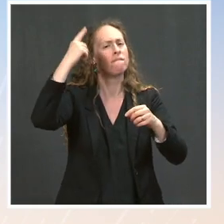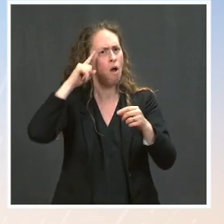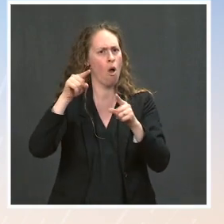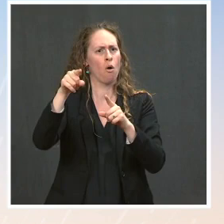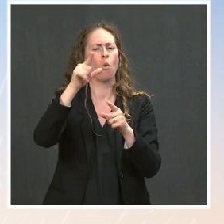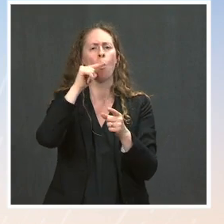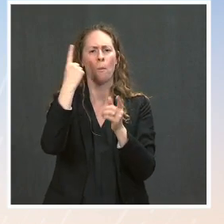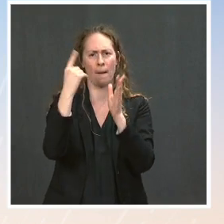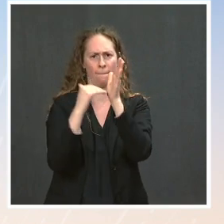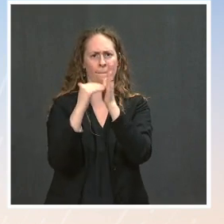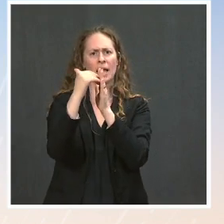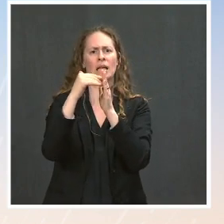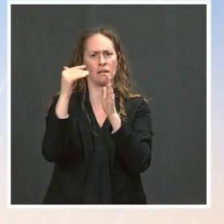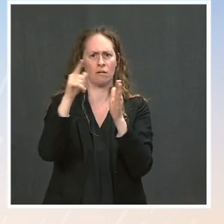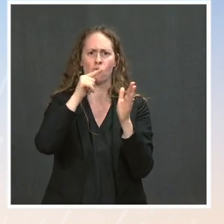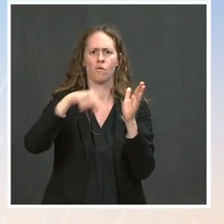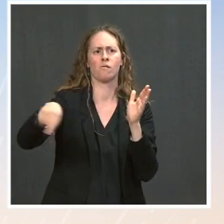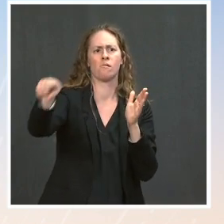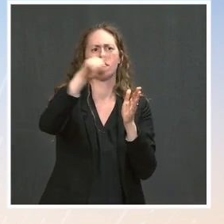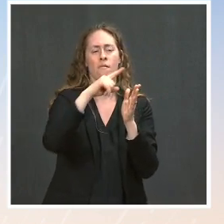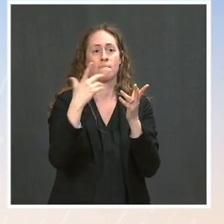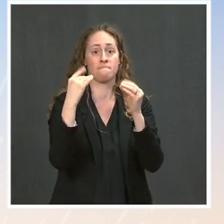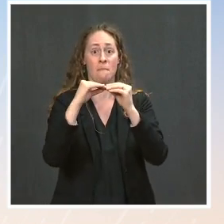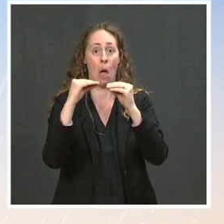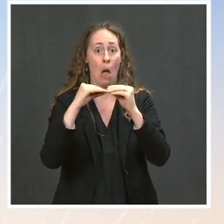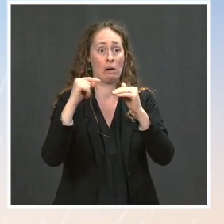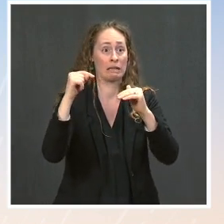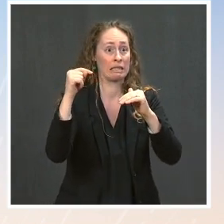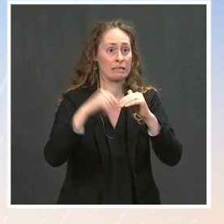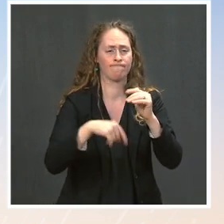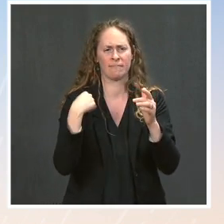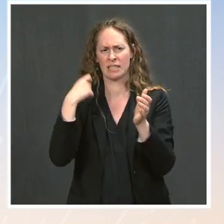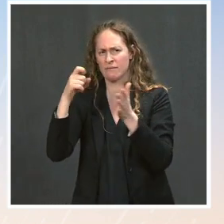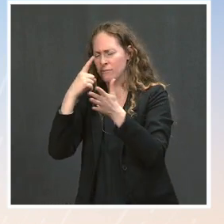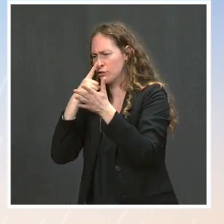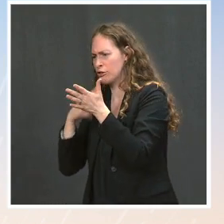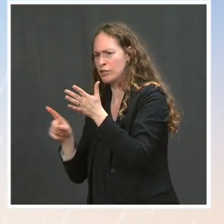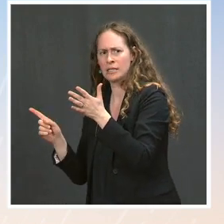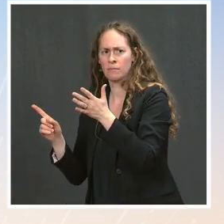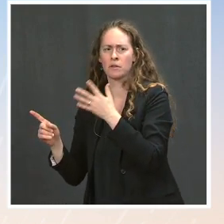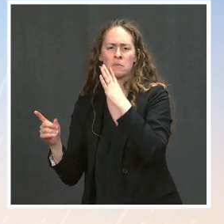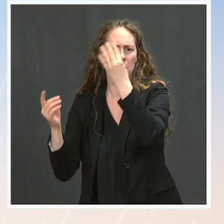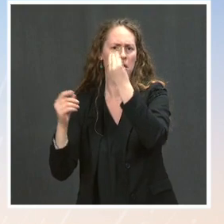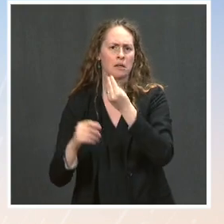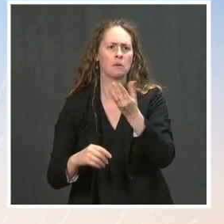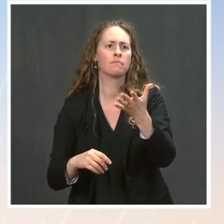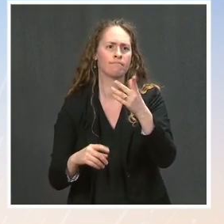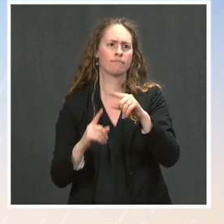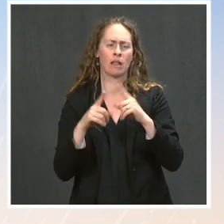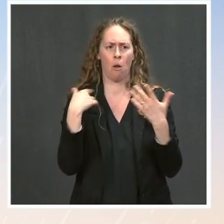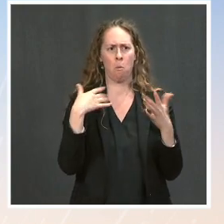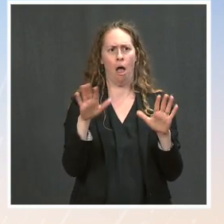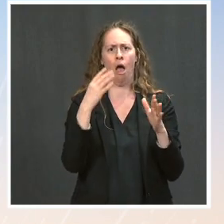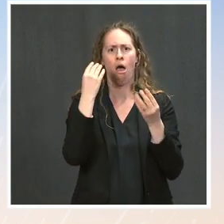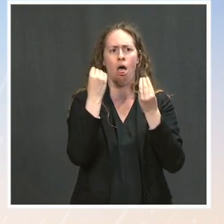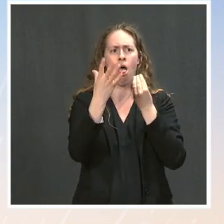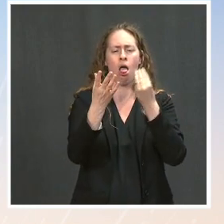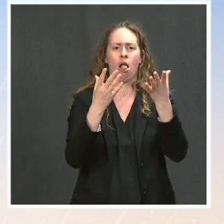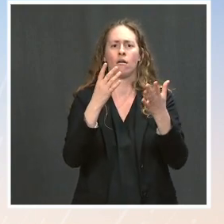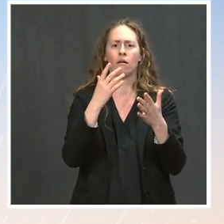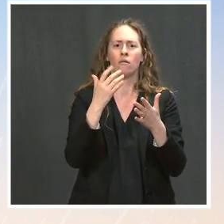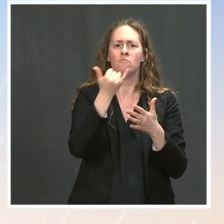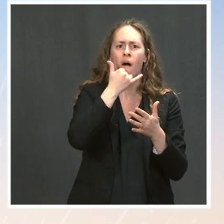accurate, but I'm not going to get into more specifics. I will see if there's more we can provide to you after the briefing, but we've been quite careful about not getting ahead of the president.